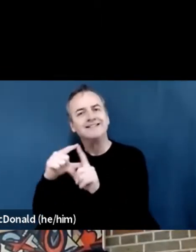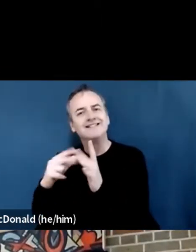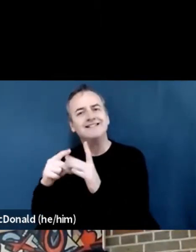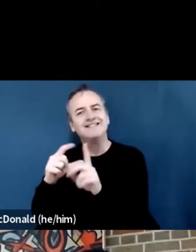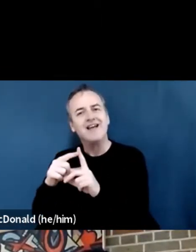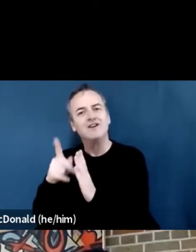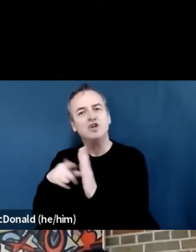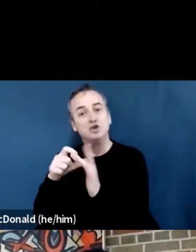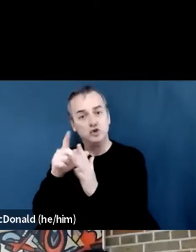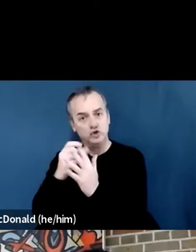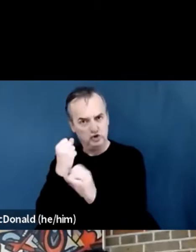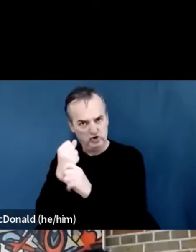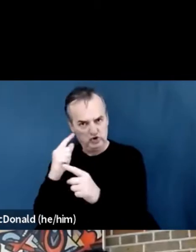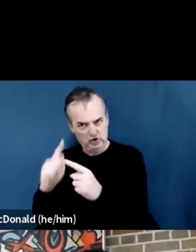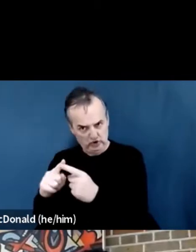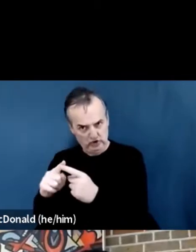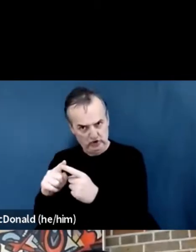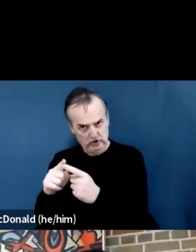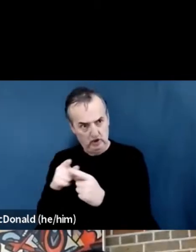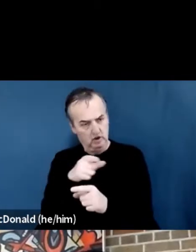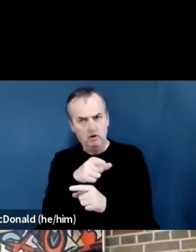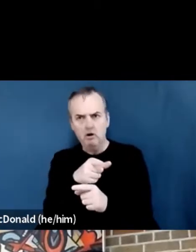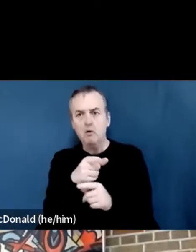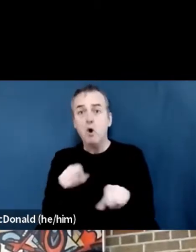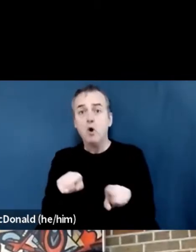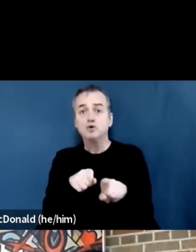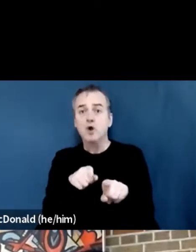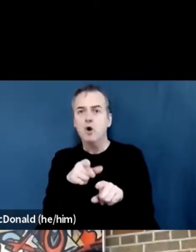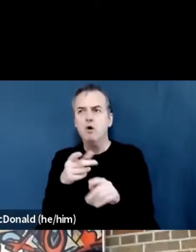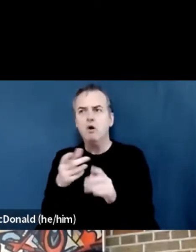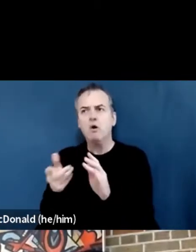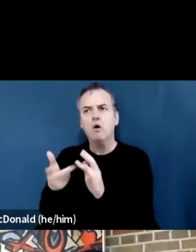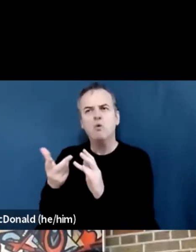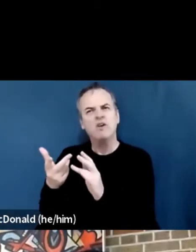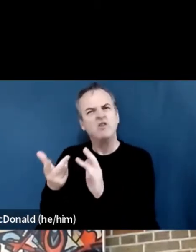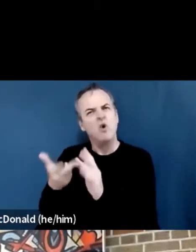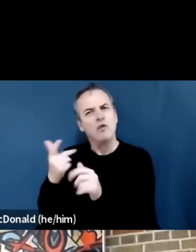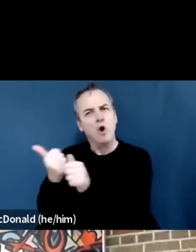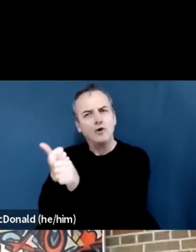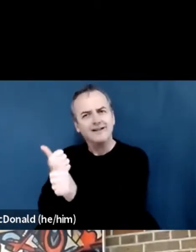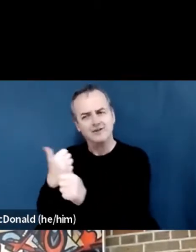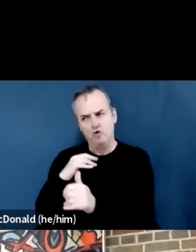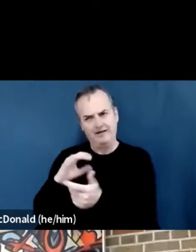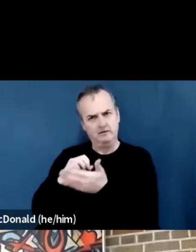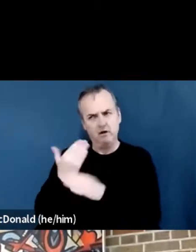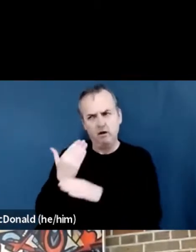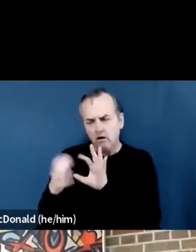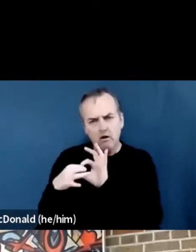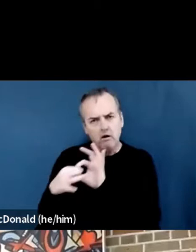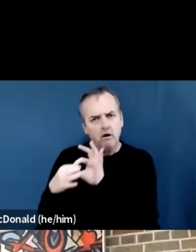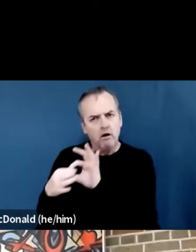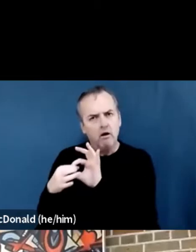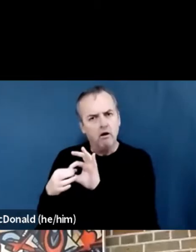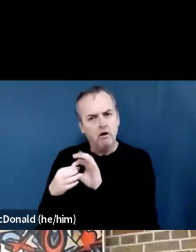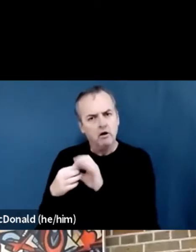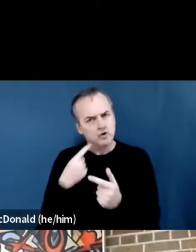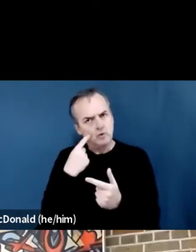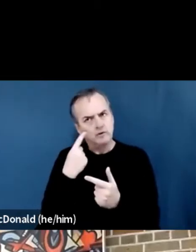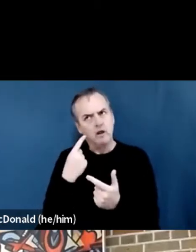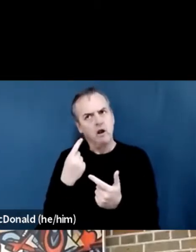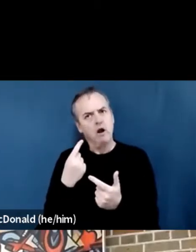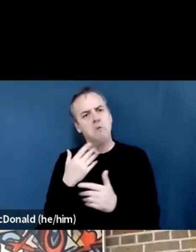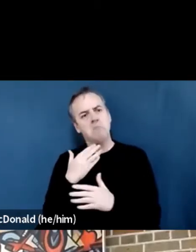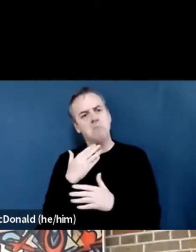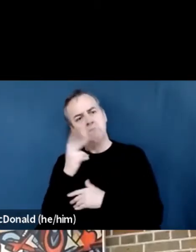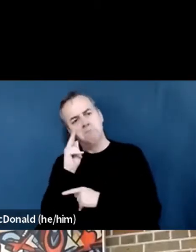could come through Box of Tricks. We're also working with Kofi Kufo. So, we've kind of long